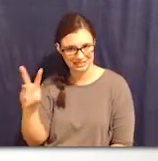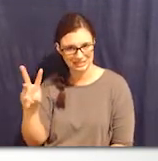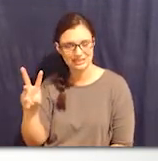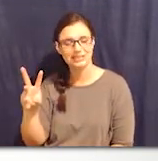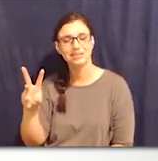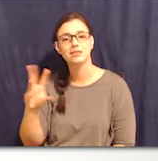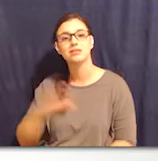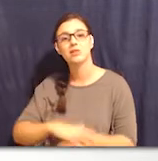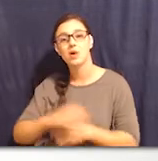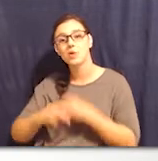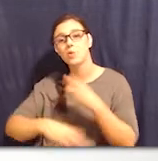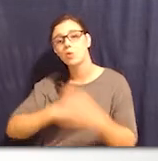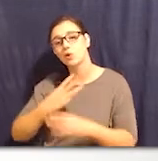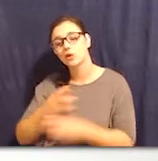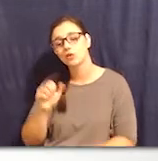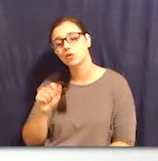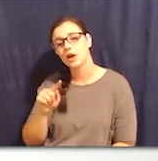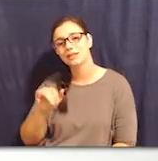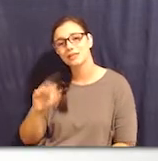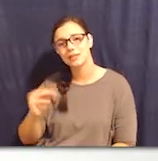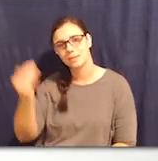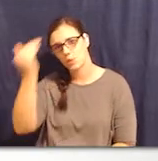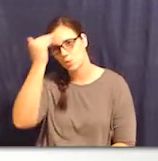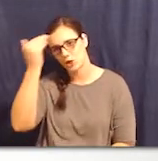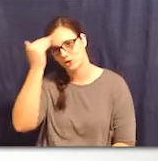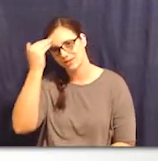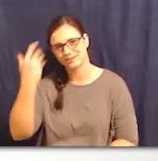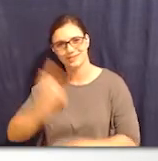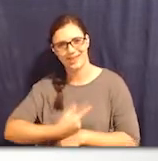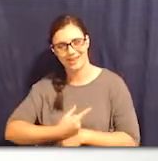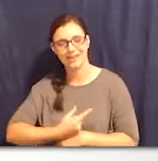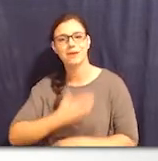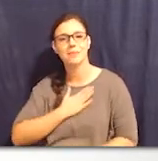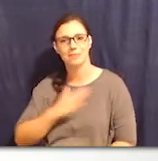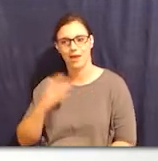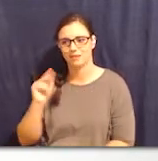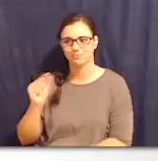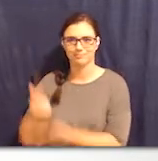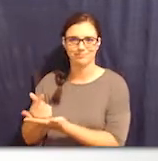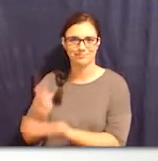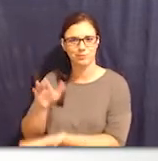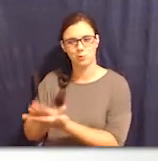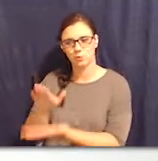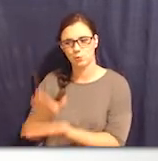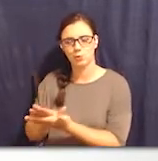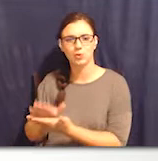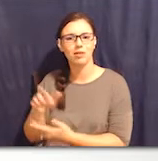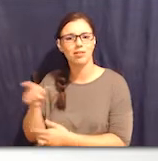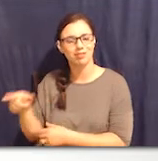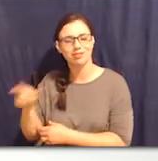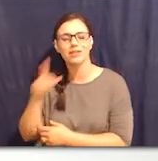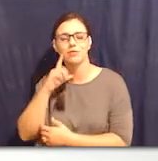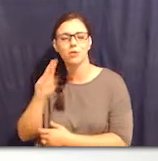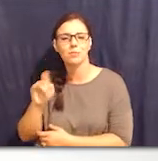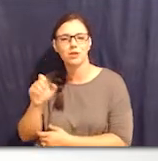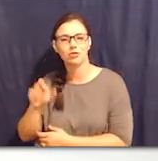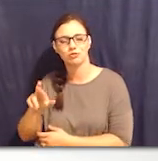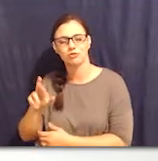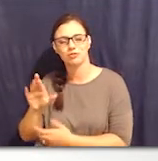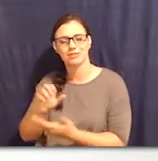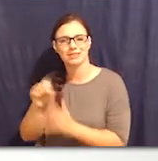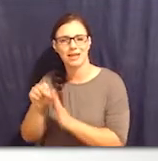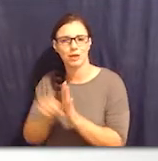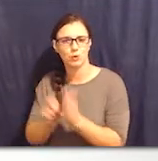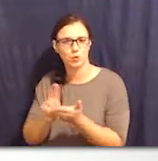April 2nd, 2016, on World Autism Awareness Day at my alma mater, the John Calley